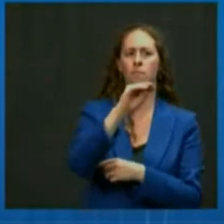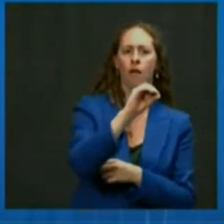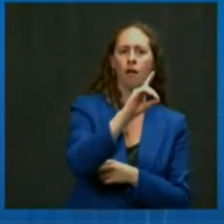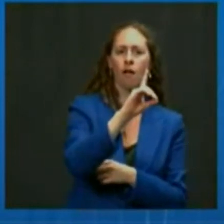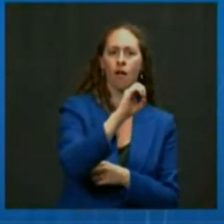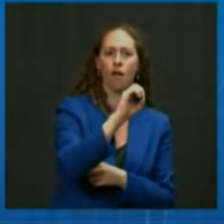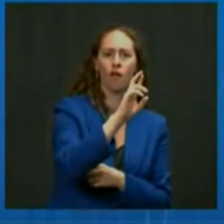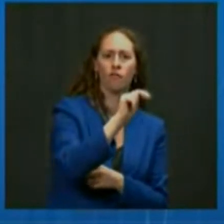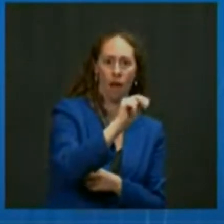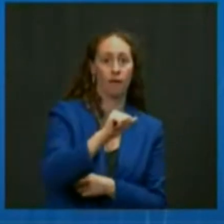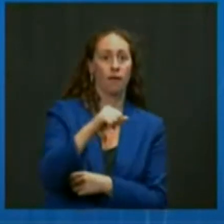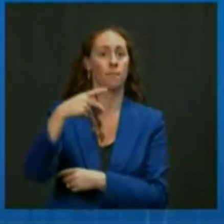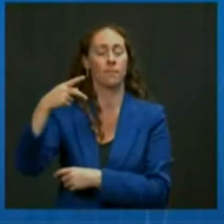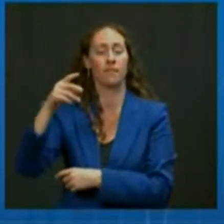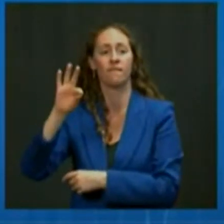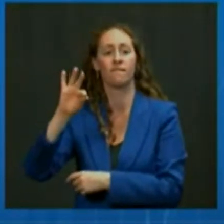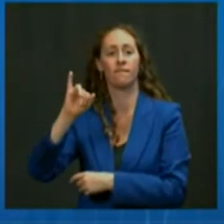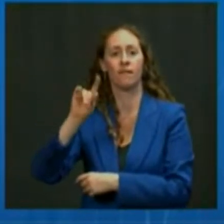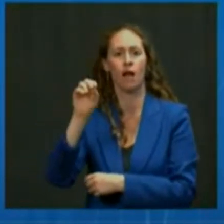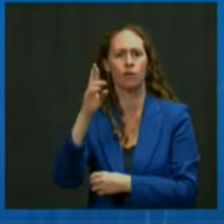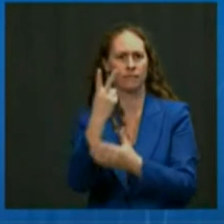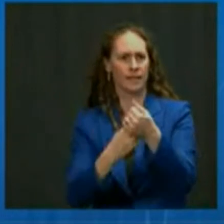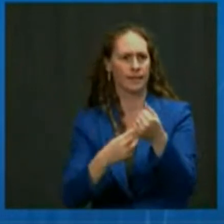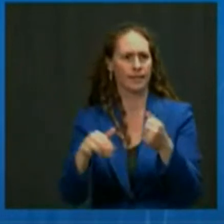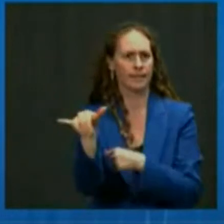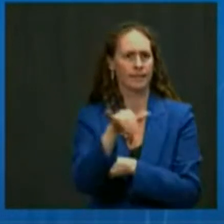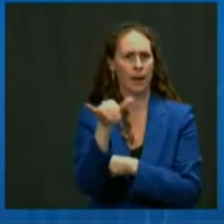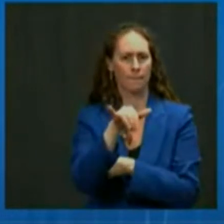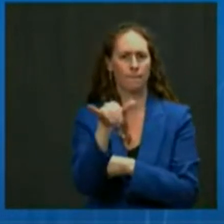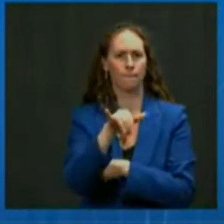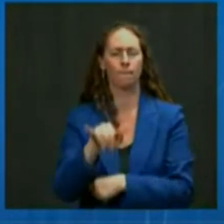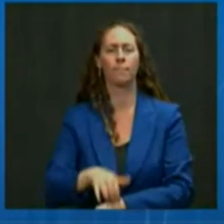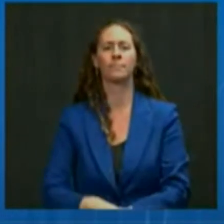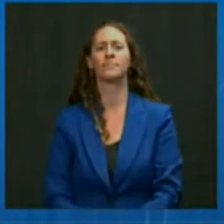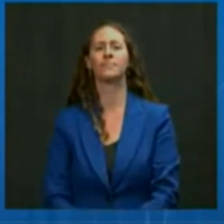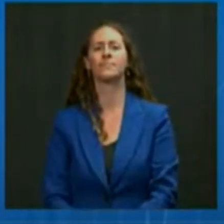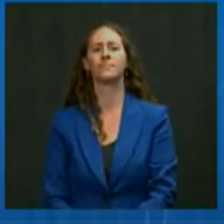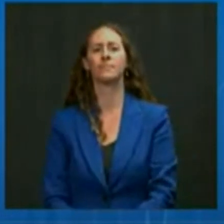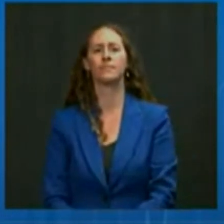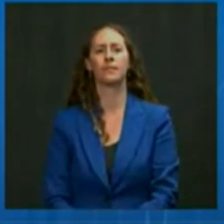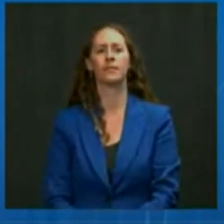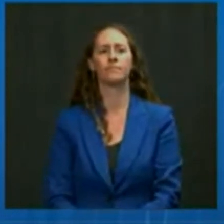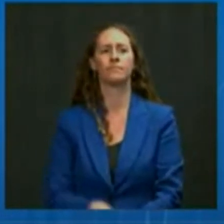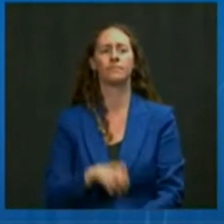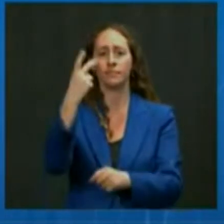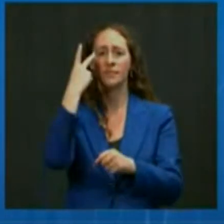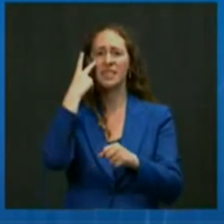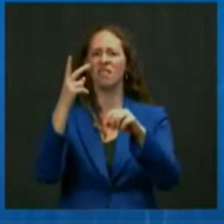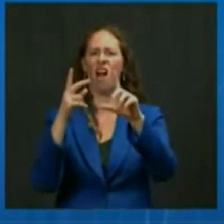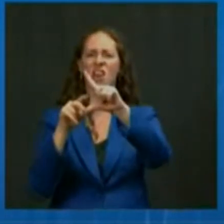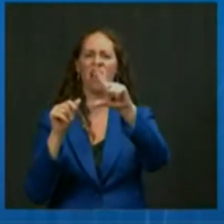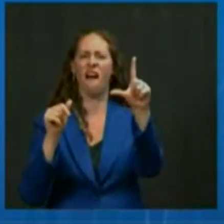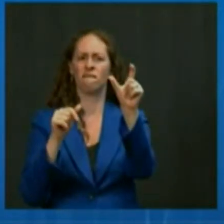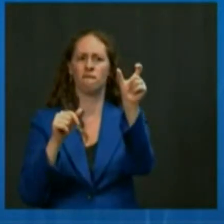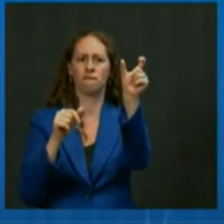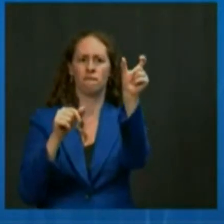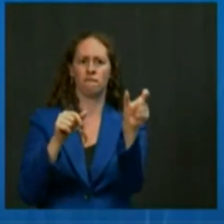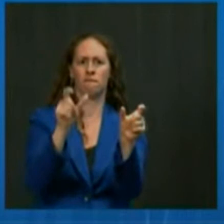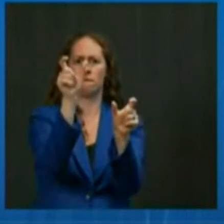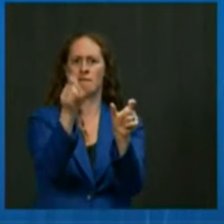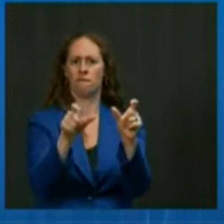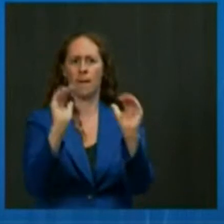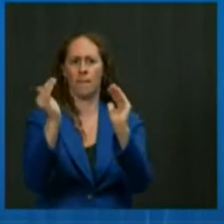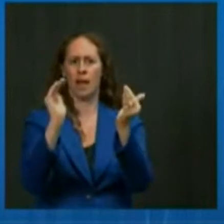if you look first at the left panel, the first column is looking at the